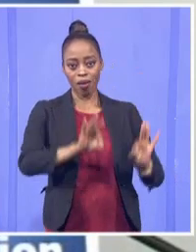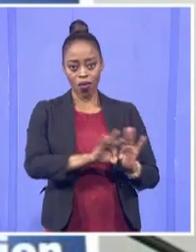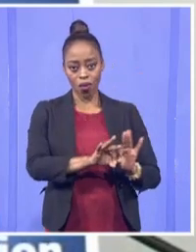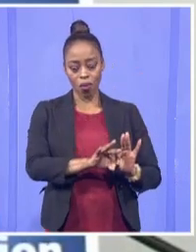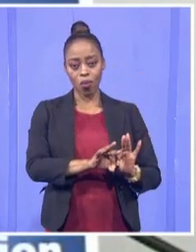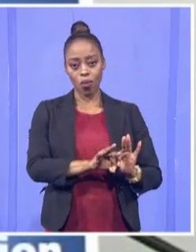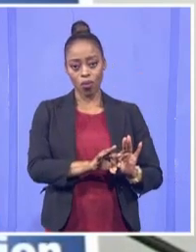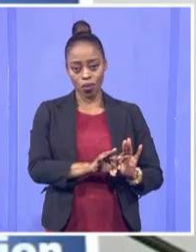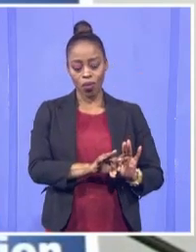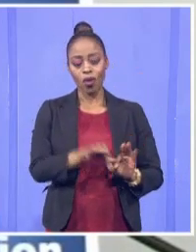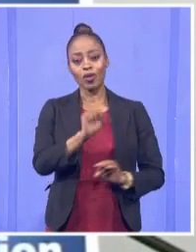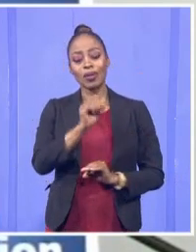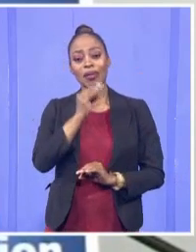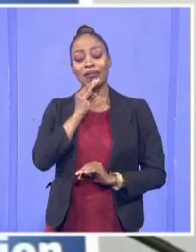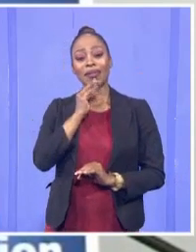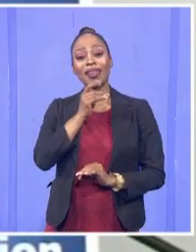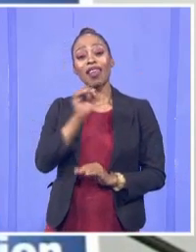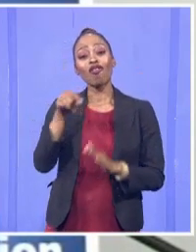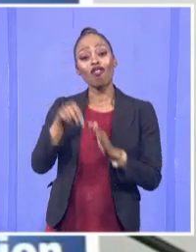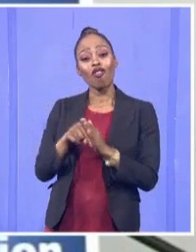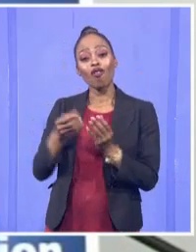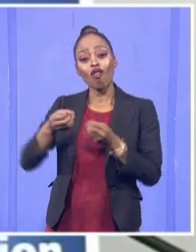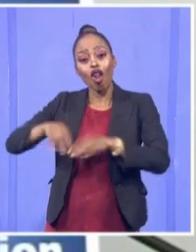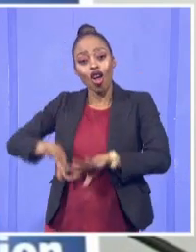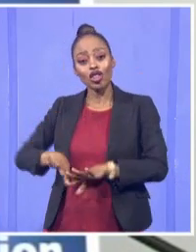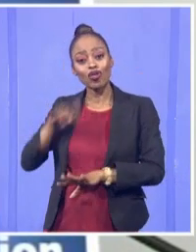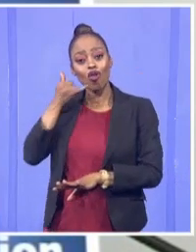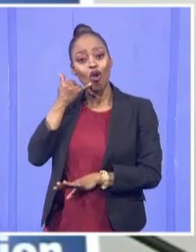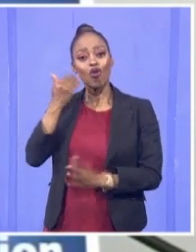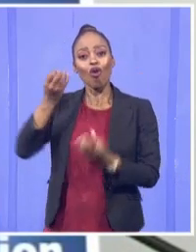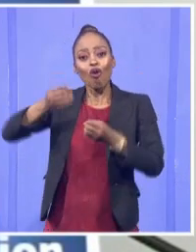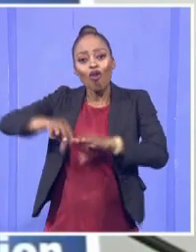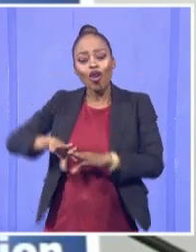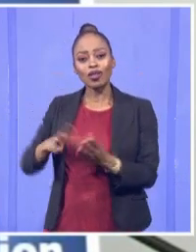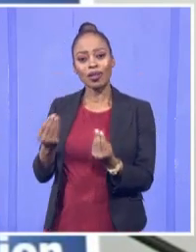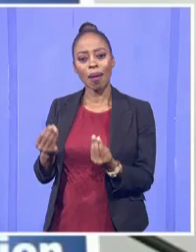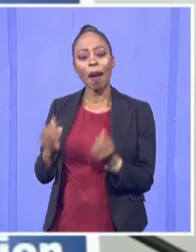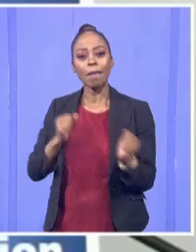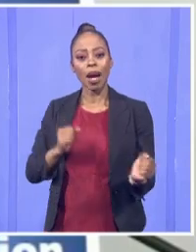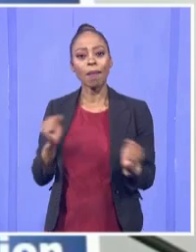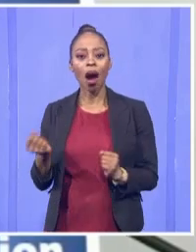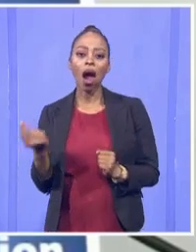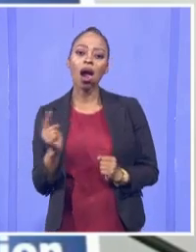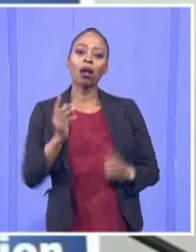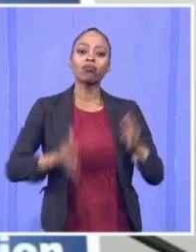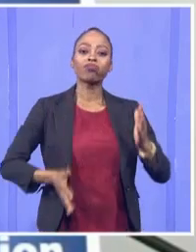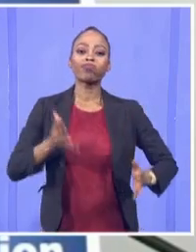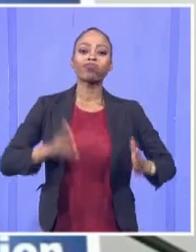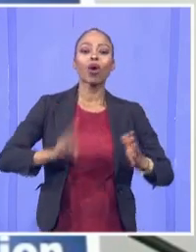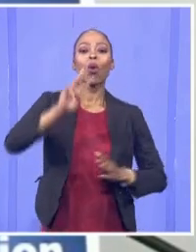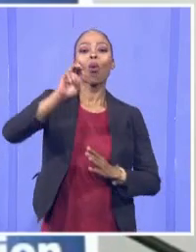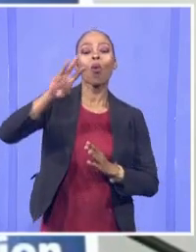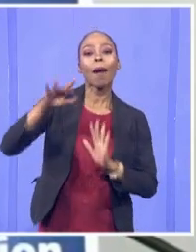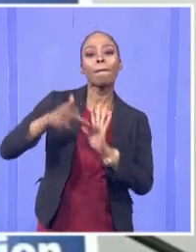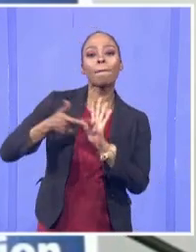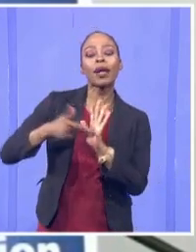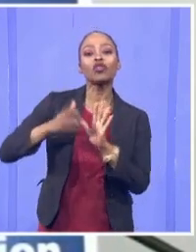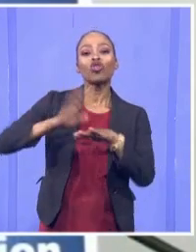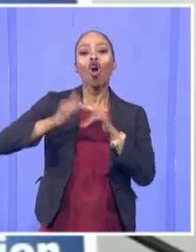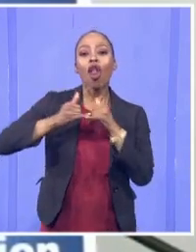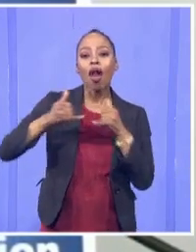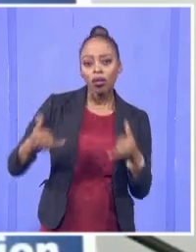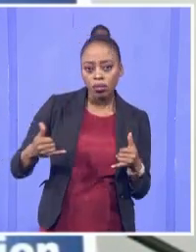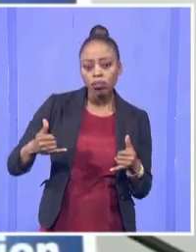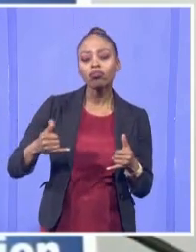application. But if you have lost that number, you can still go to our website,